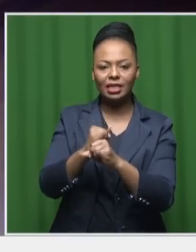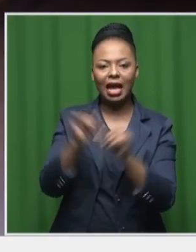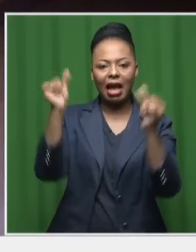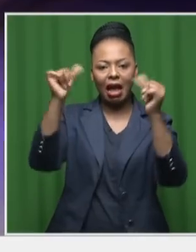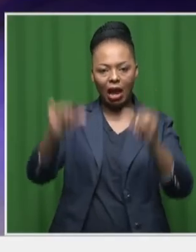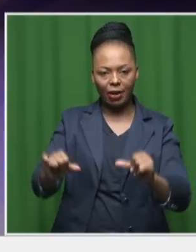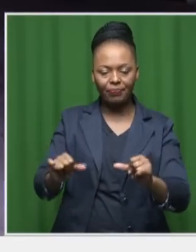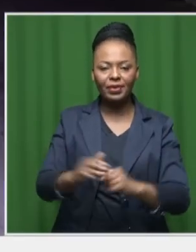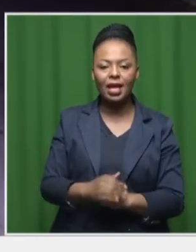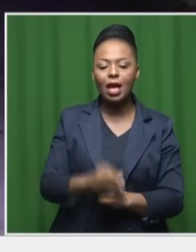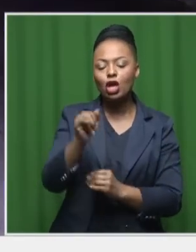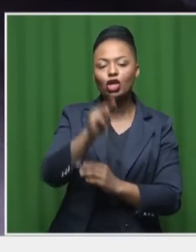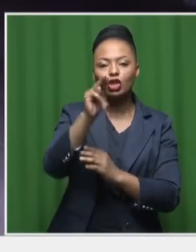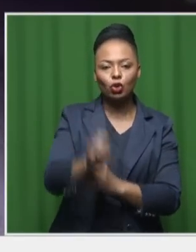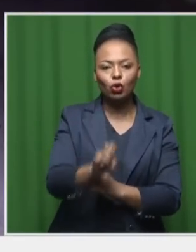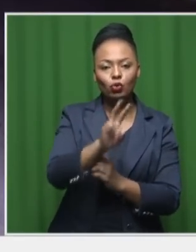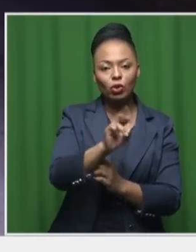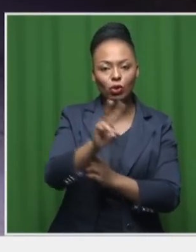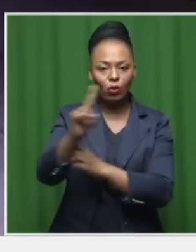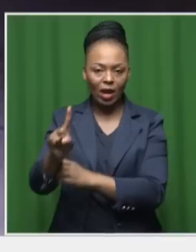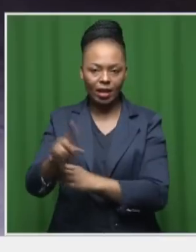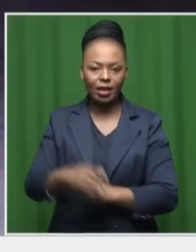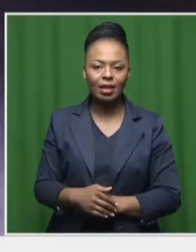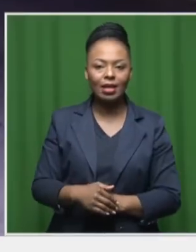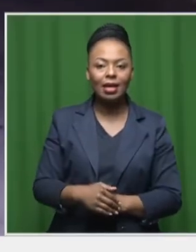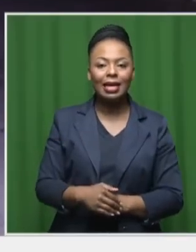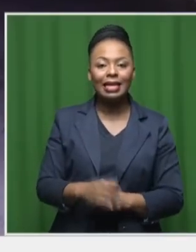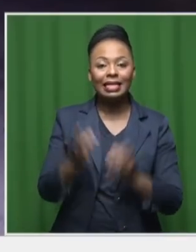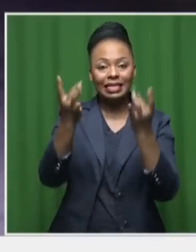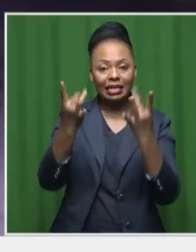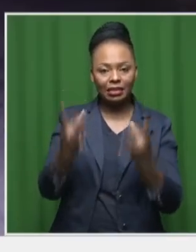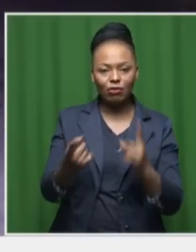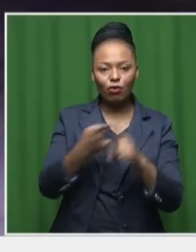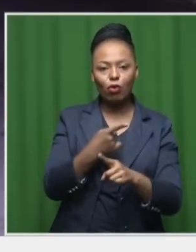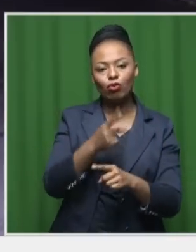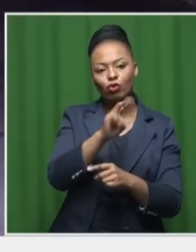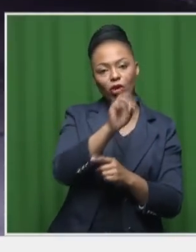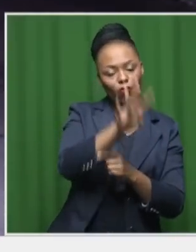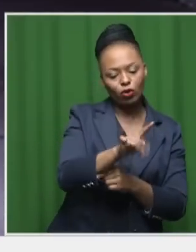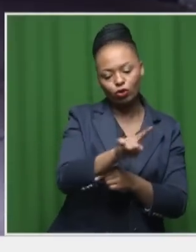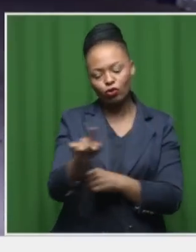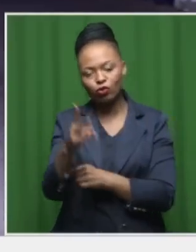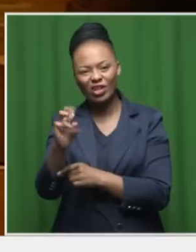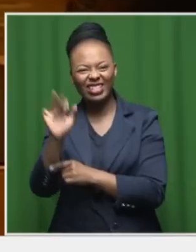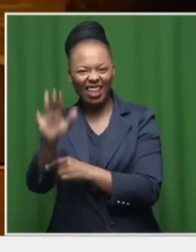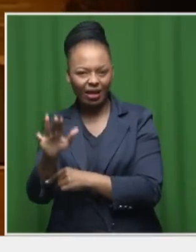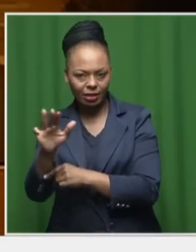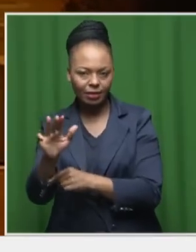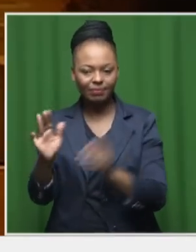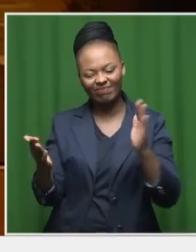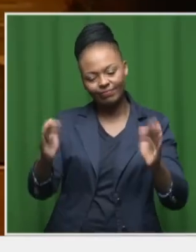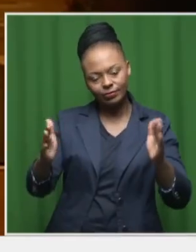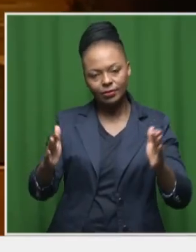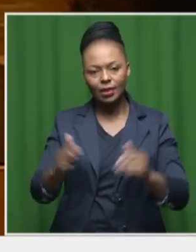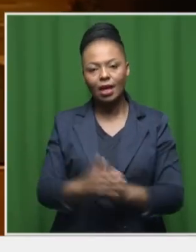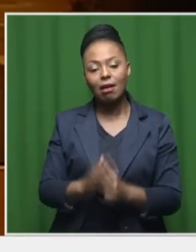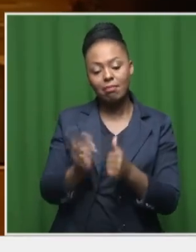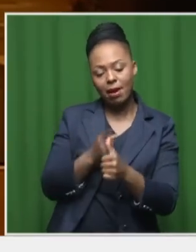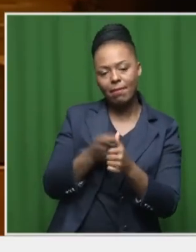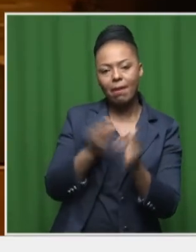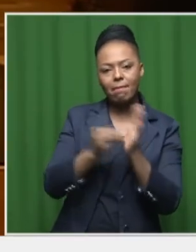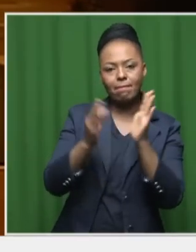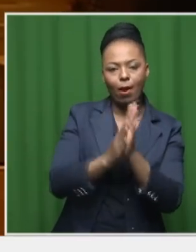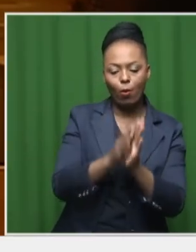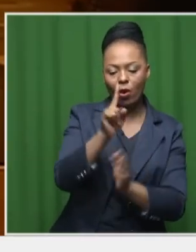which they issued in June 2021, which covered statistics from 2014 to 2019, and quoting a number of 1.5